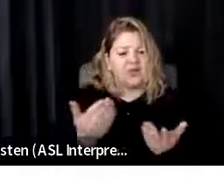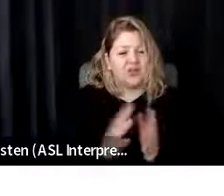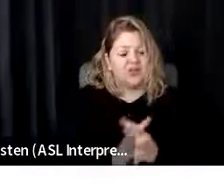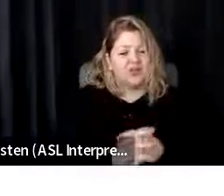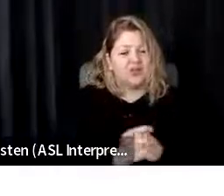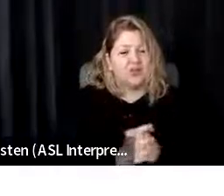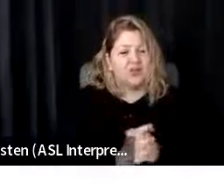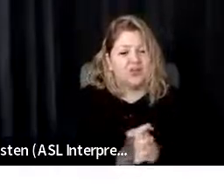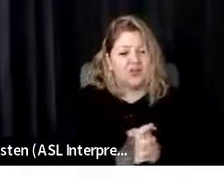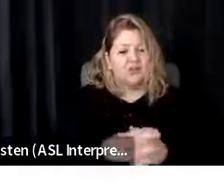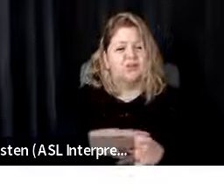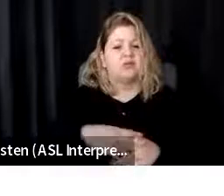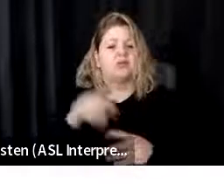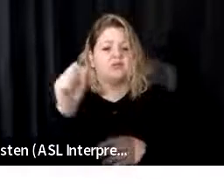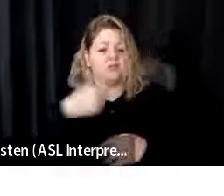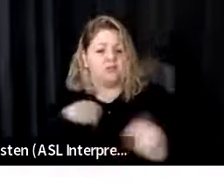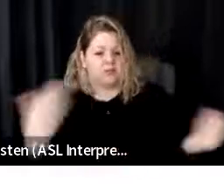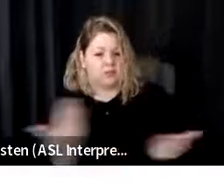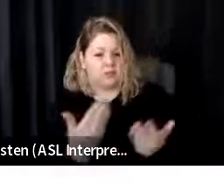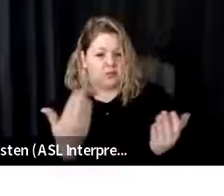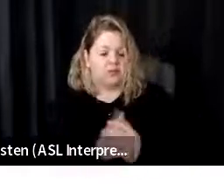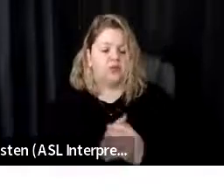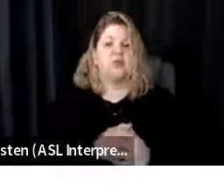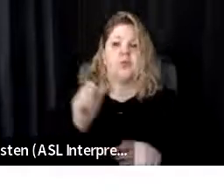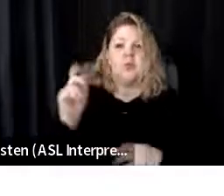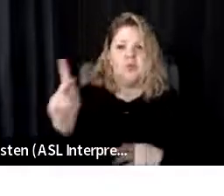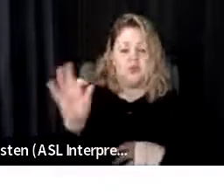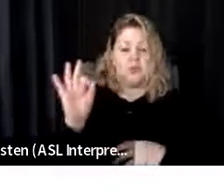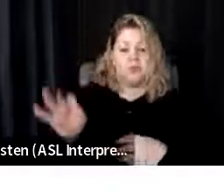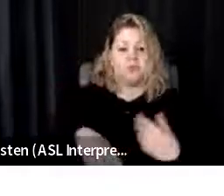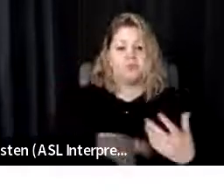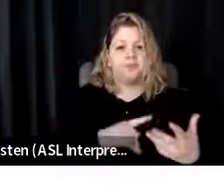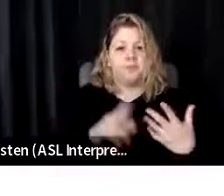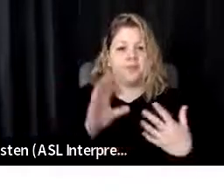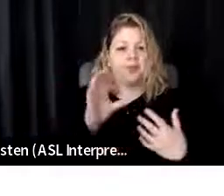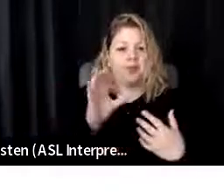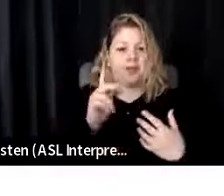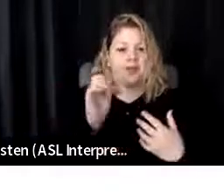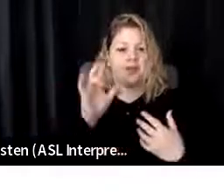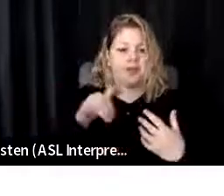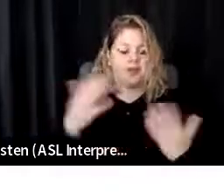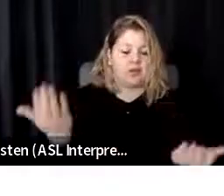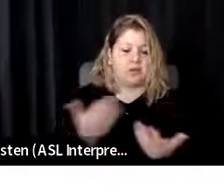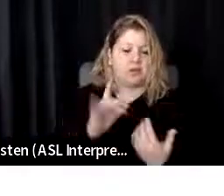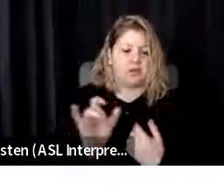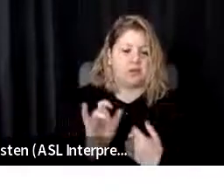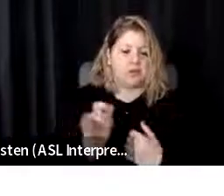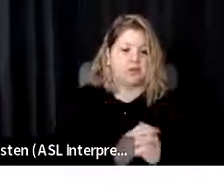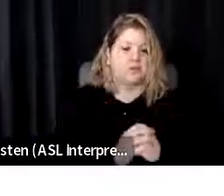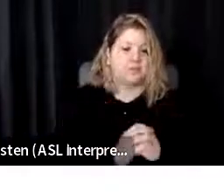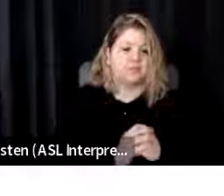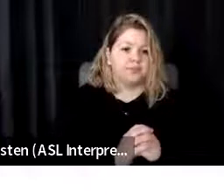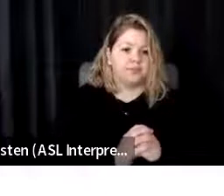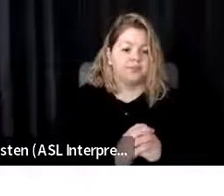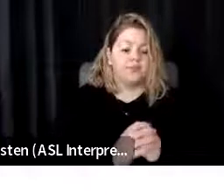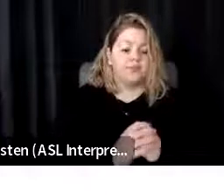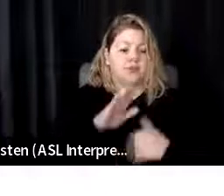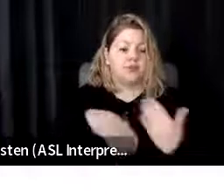her. Yes. Oh, thank you, Carrie. And Carrie Mays. So this is your Civilian Review Board